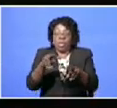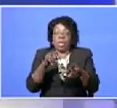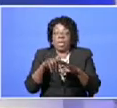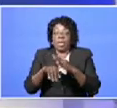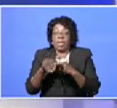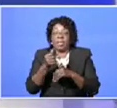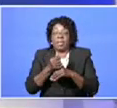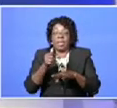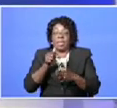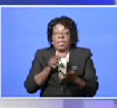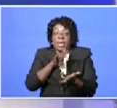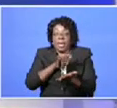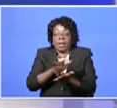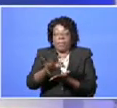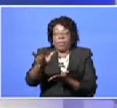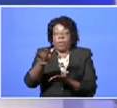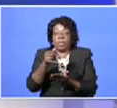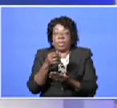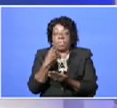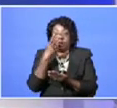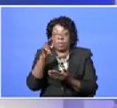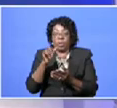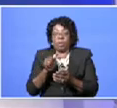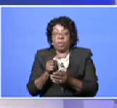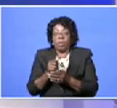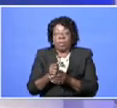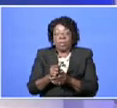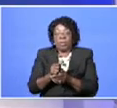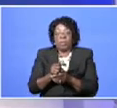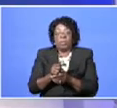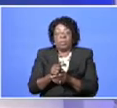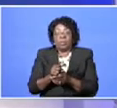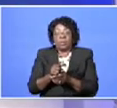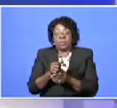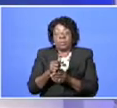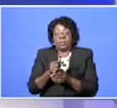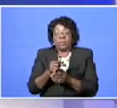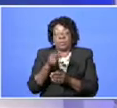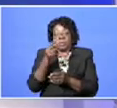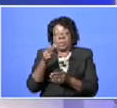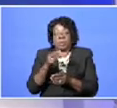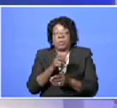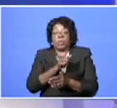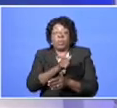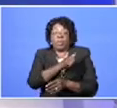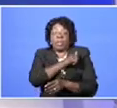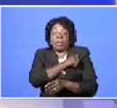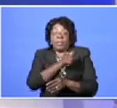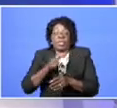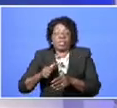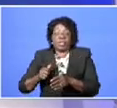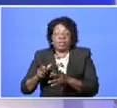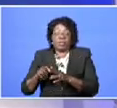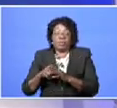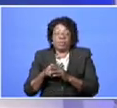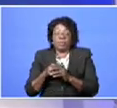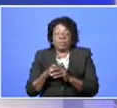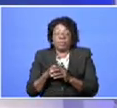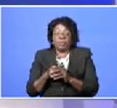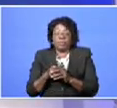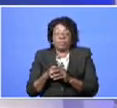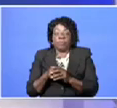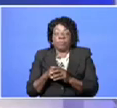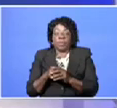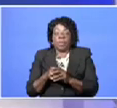International Airport and had received information from airport security that illegal ammunition was detected in a parcel of luggage.